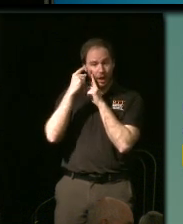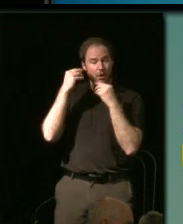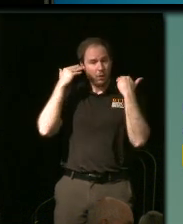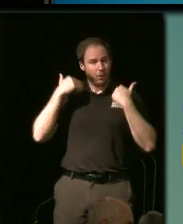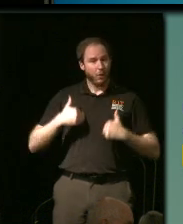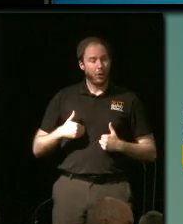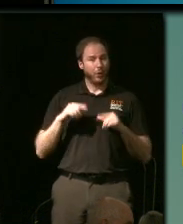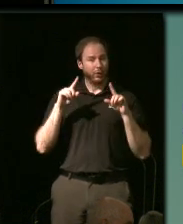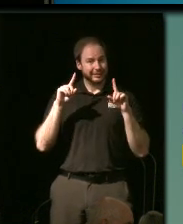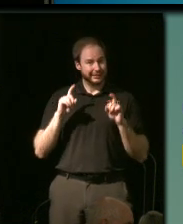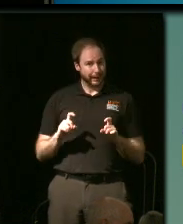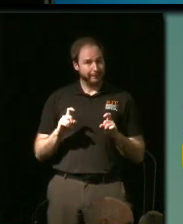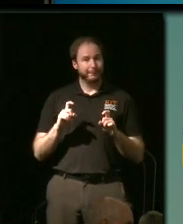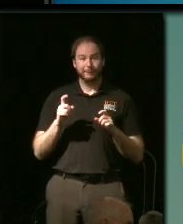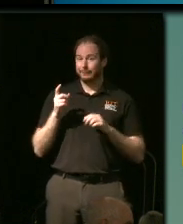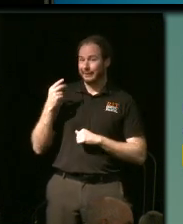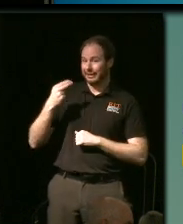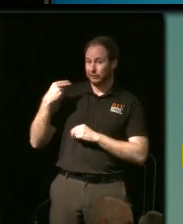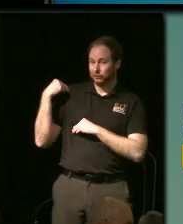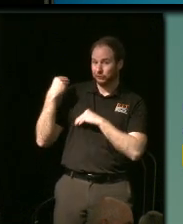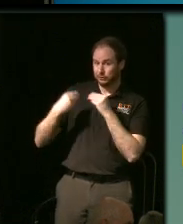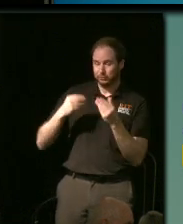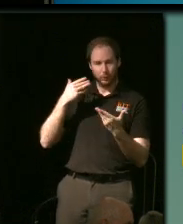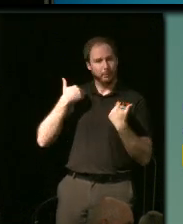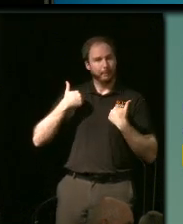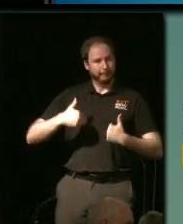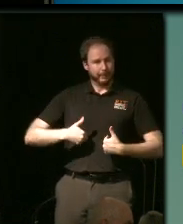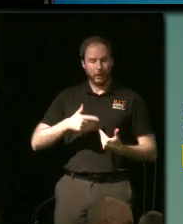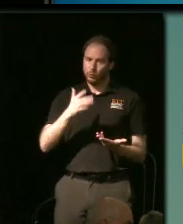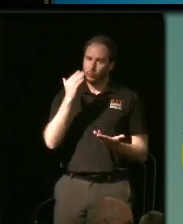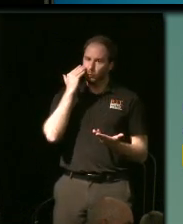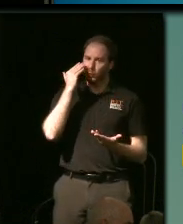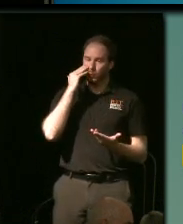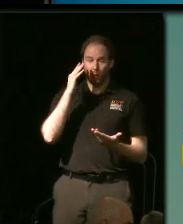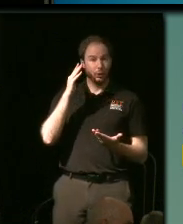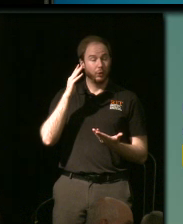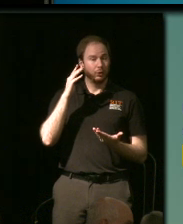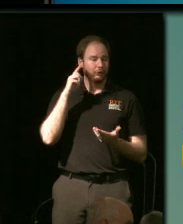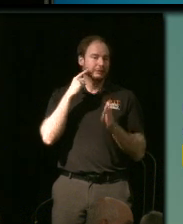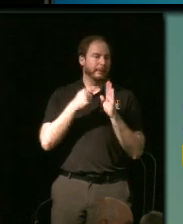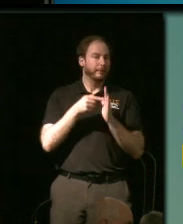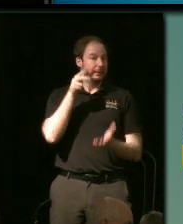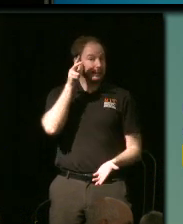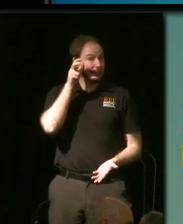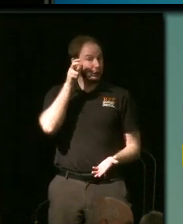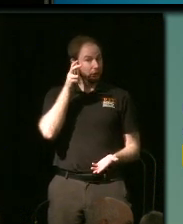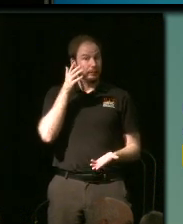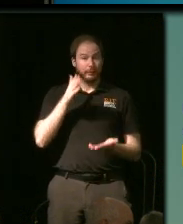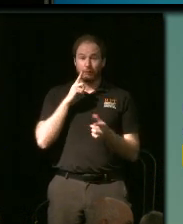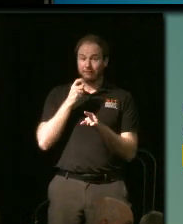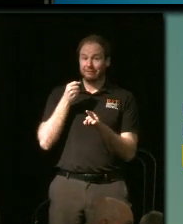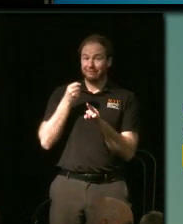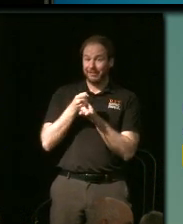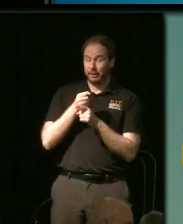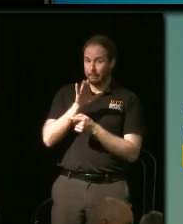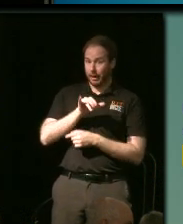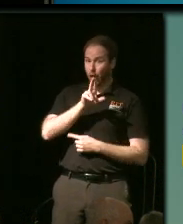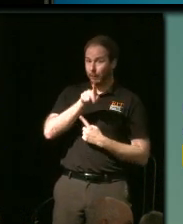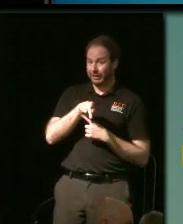examination and history, because other parts of your body, as you all know, hearing as an example, may be affected with